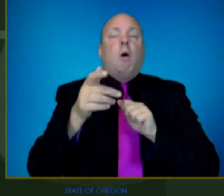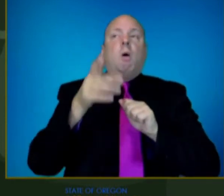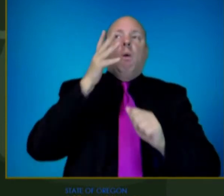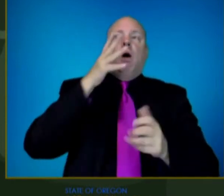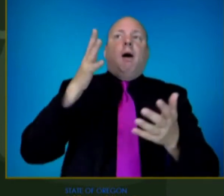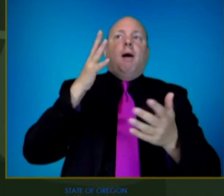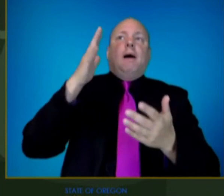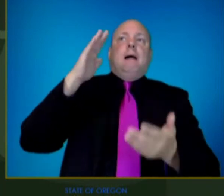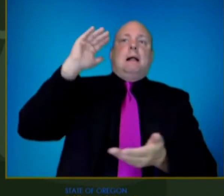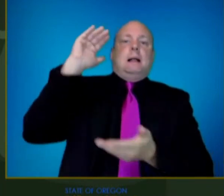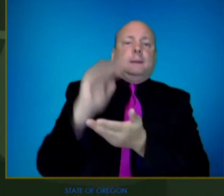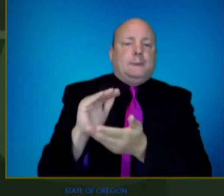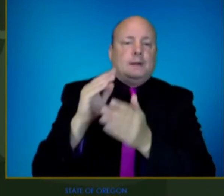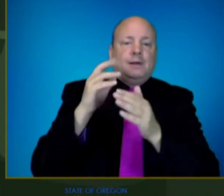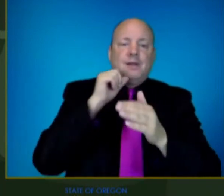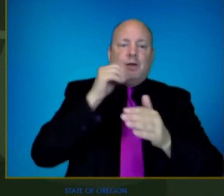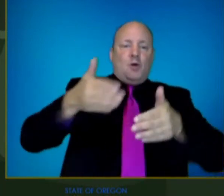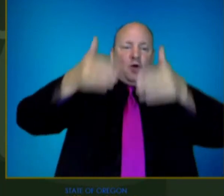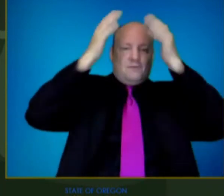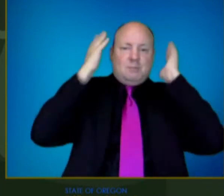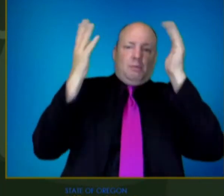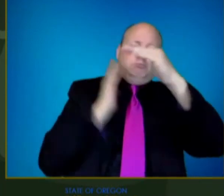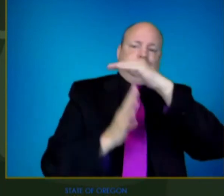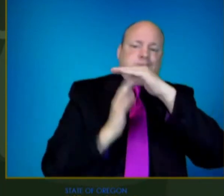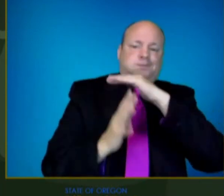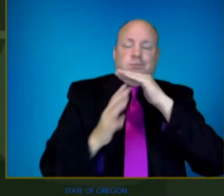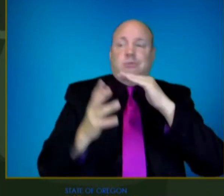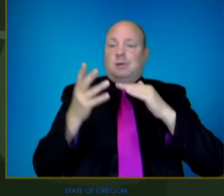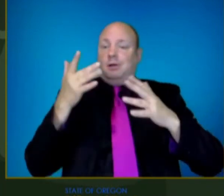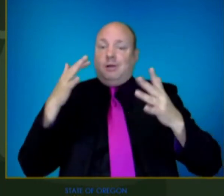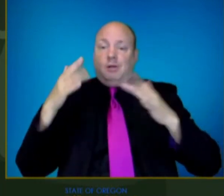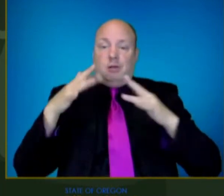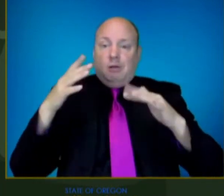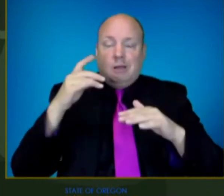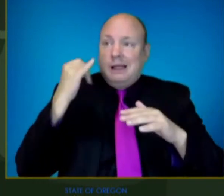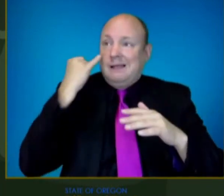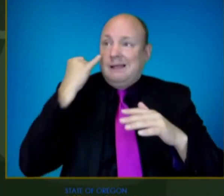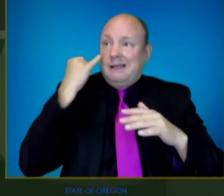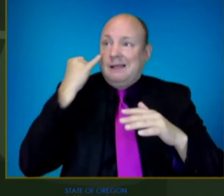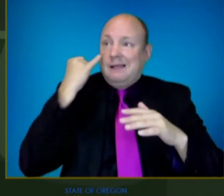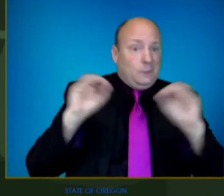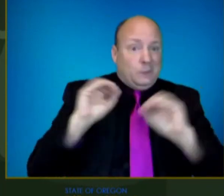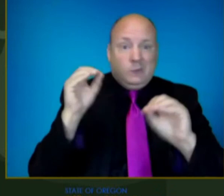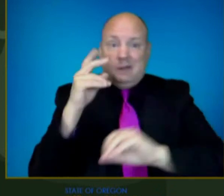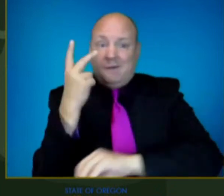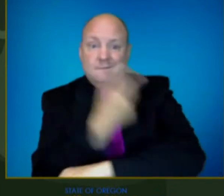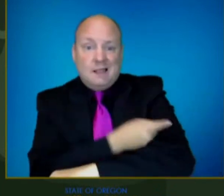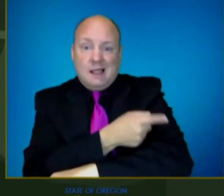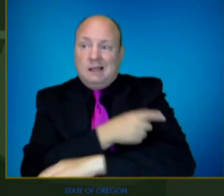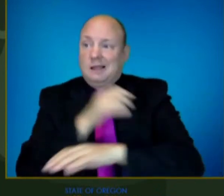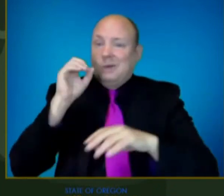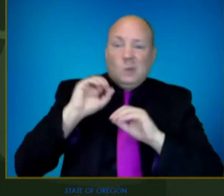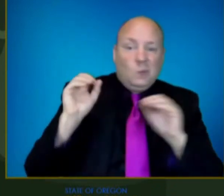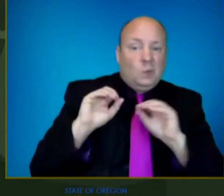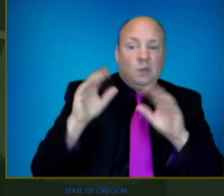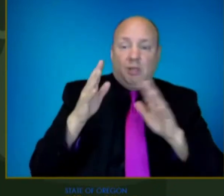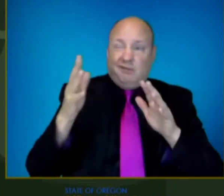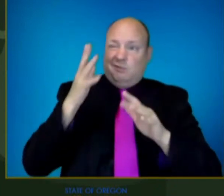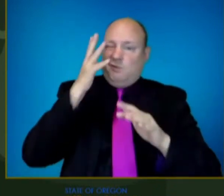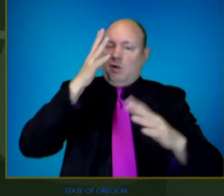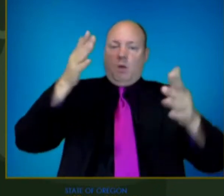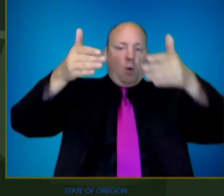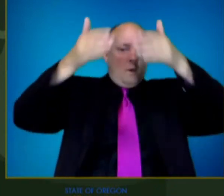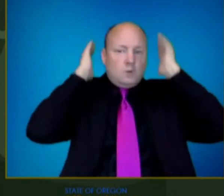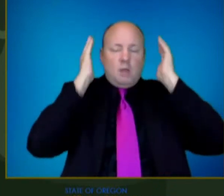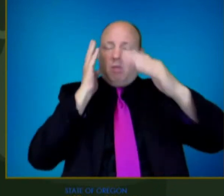those eligible and not yet vaccinated, reach out and get your questions answered and make a plan to get your shot. Several times